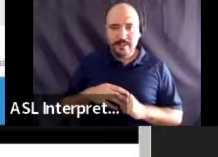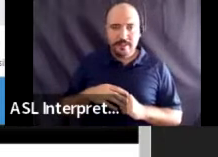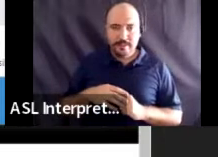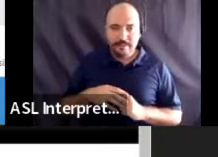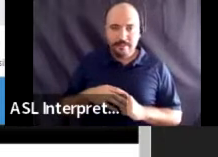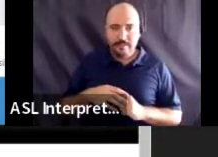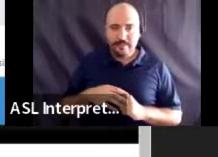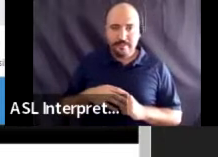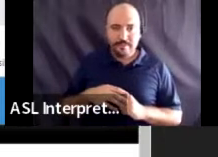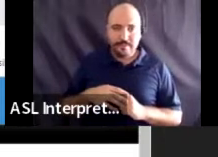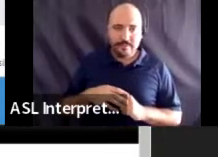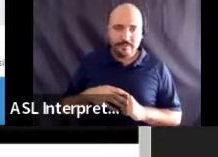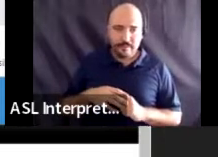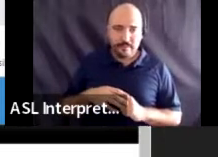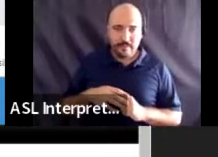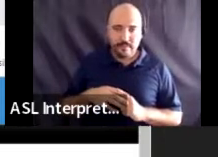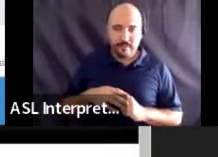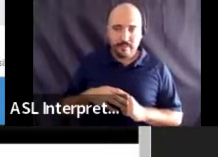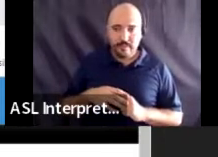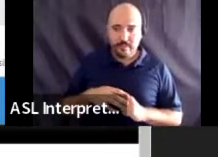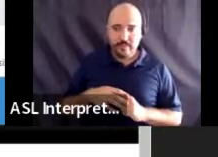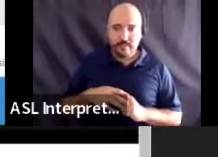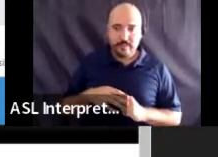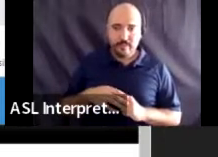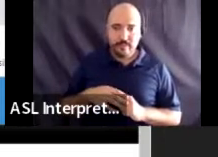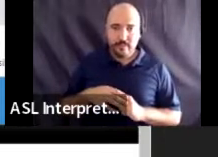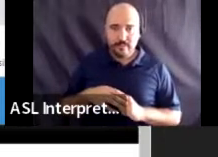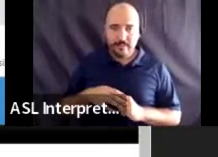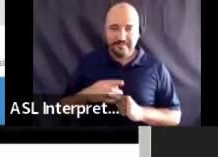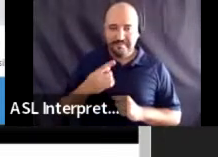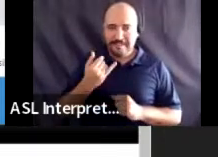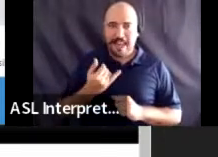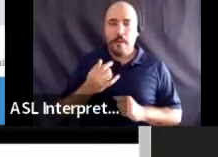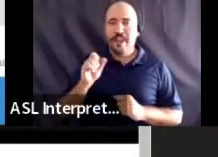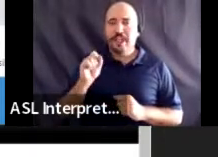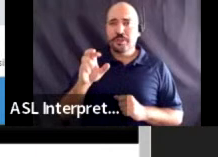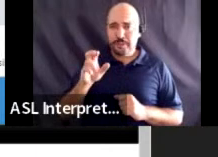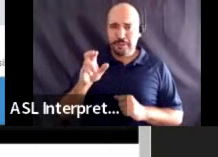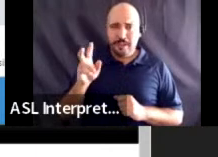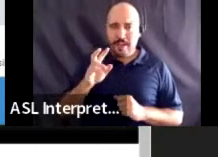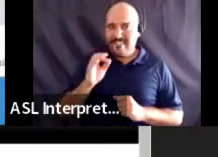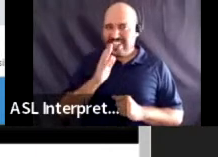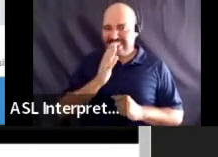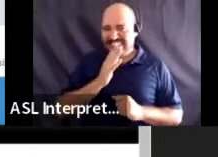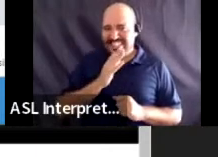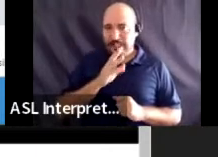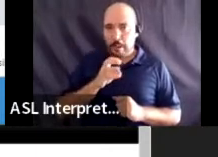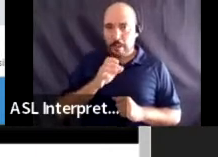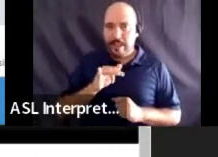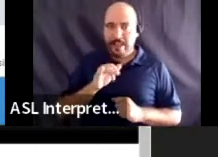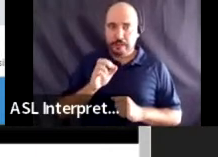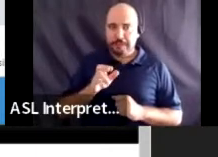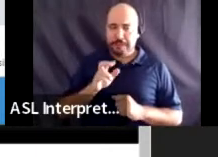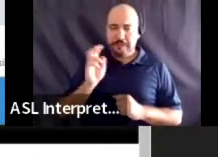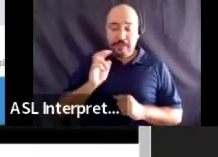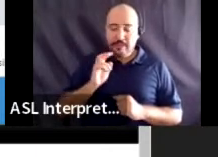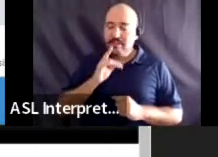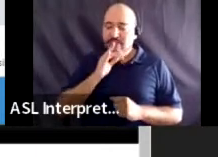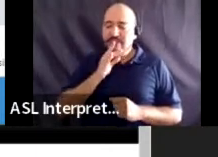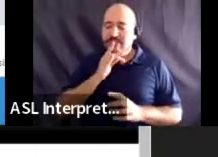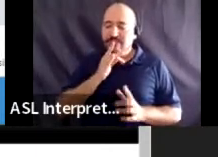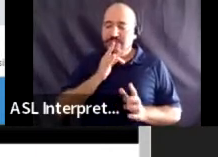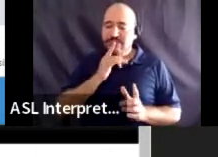unmuted. Alt. Who we are with Google Chrome. To move to an item, press the arrow keys. Who we are with Google Chrome. Slower. Slower. I'll take the radio